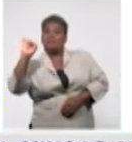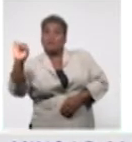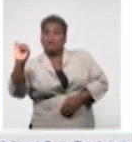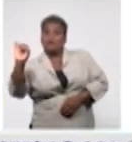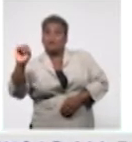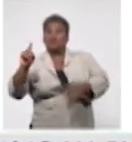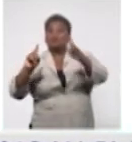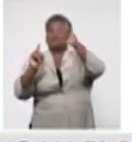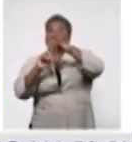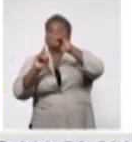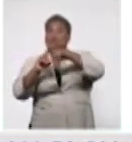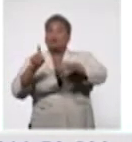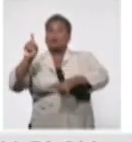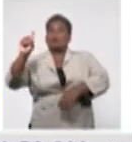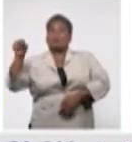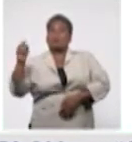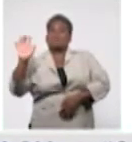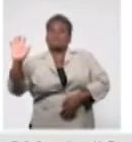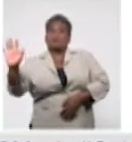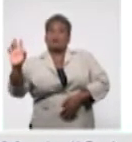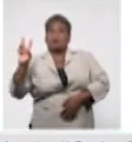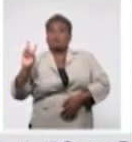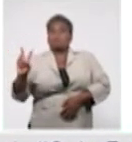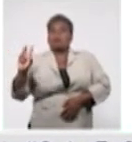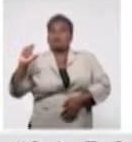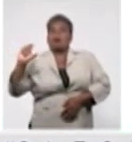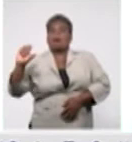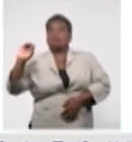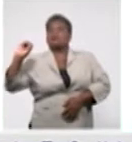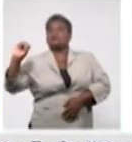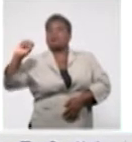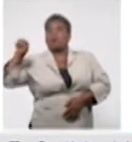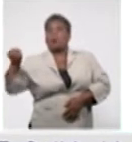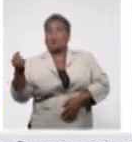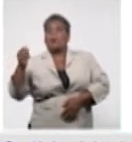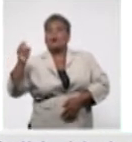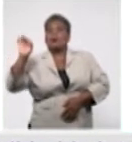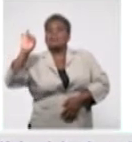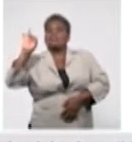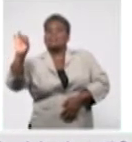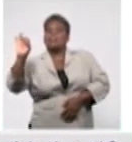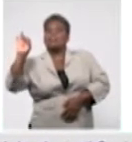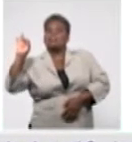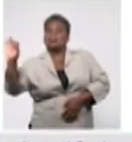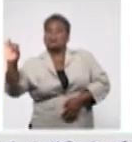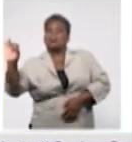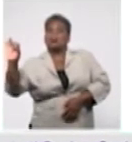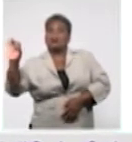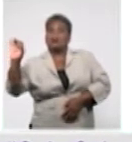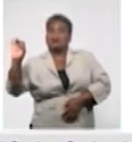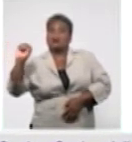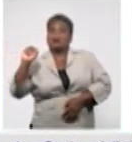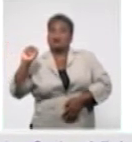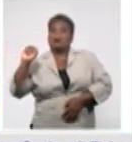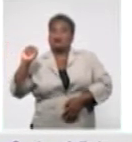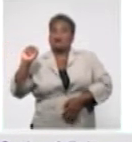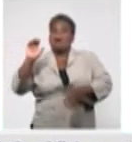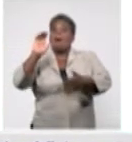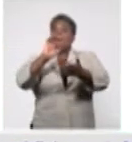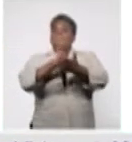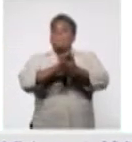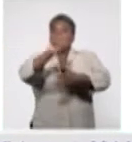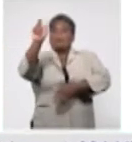of them lower than the previous day. Hence, Cuba's rate per 100,000 inhabitants is